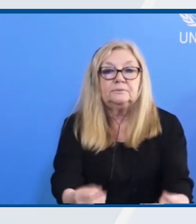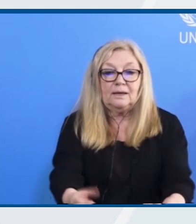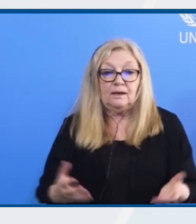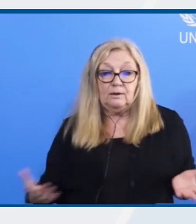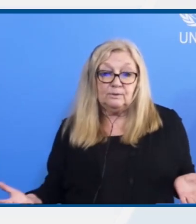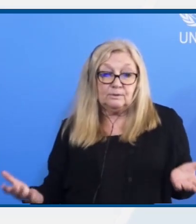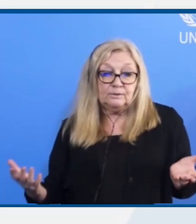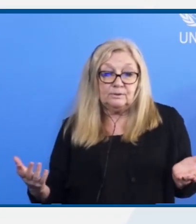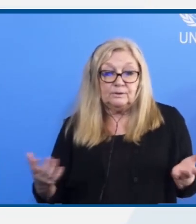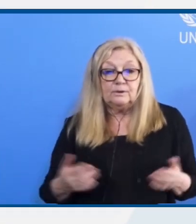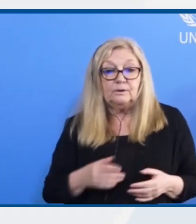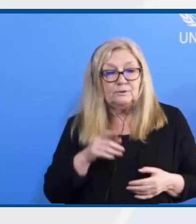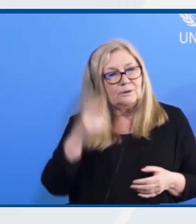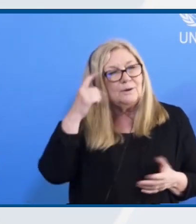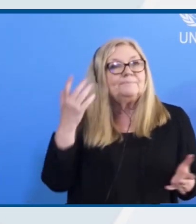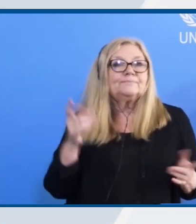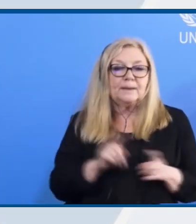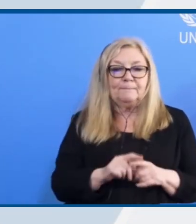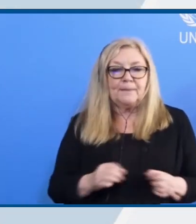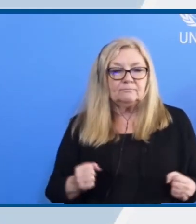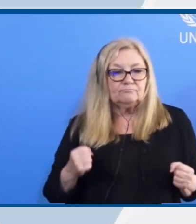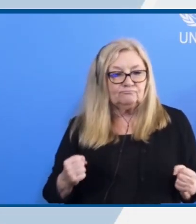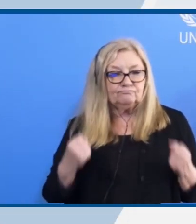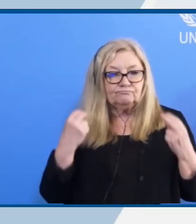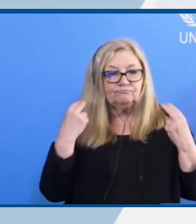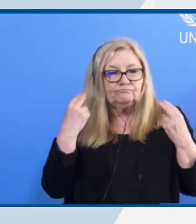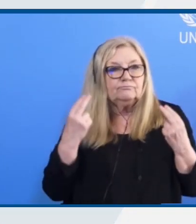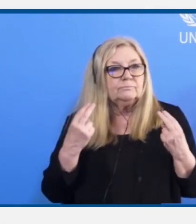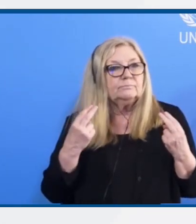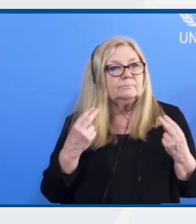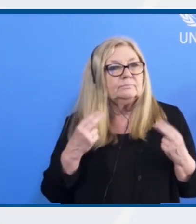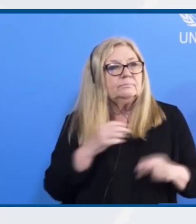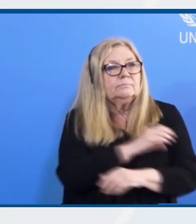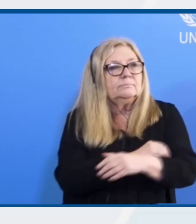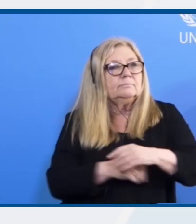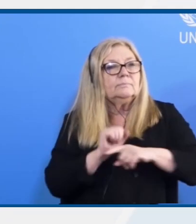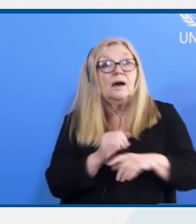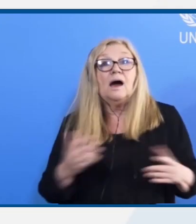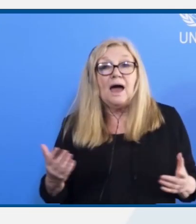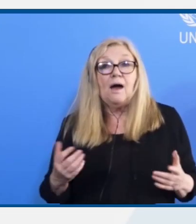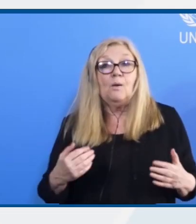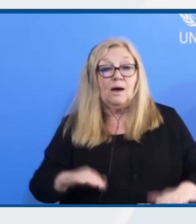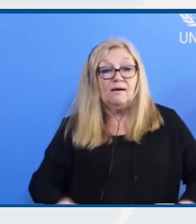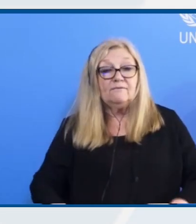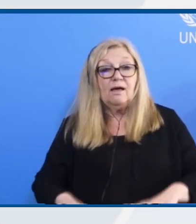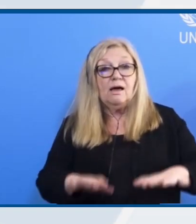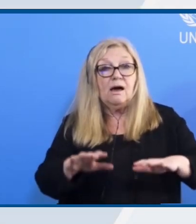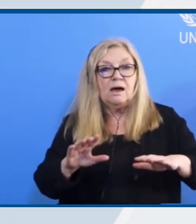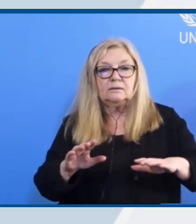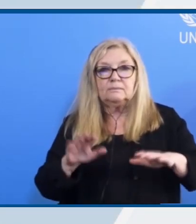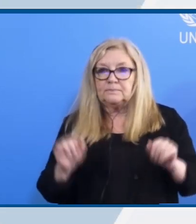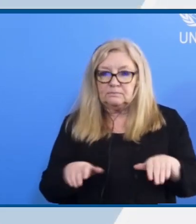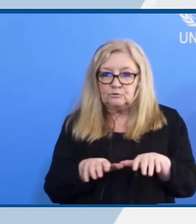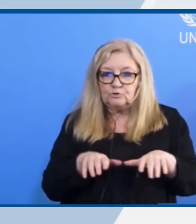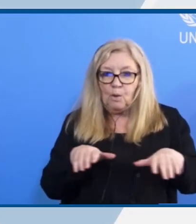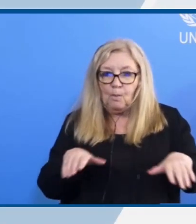if you will, both needs. Okay. Could be one way of going forward, as one, if you will, enhances and provides the opportunities for